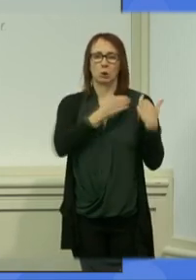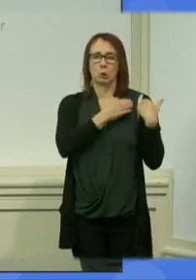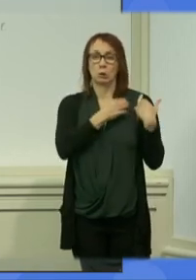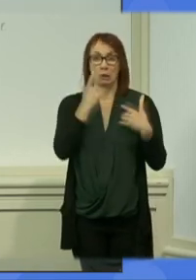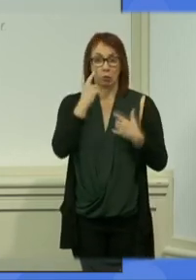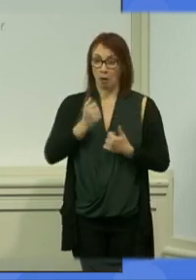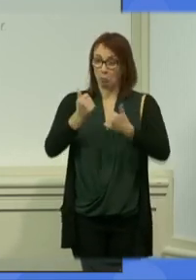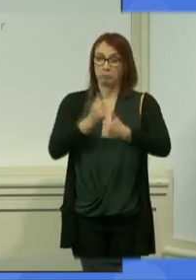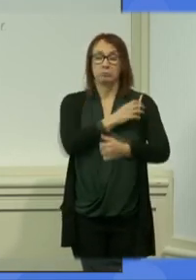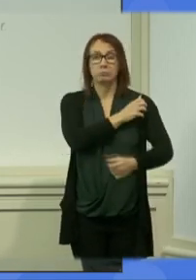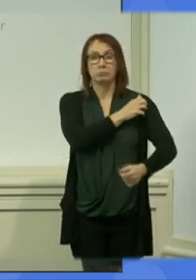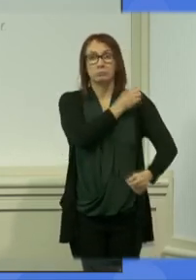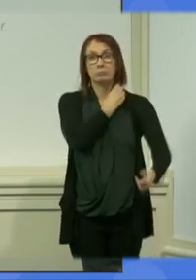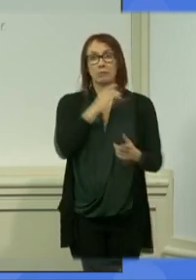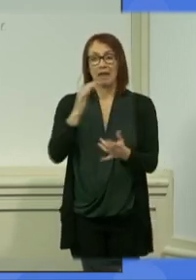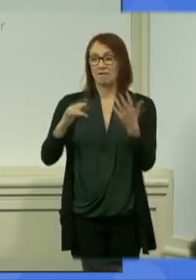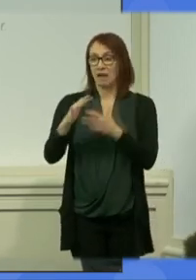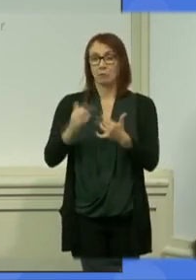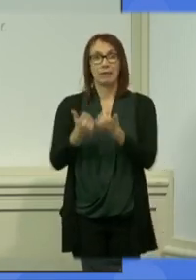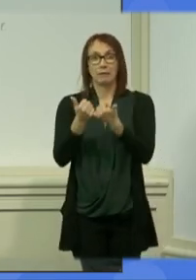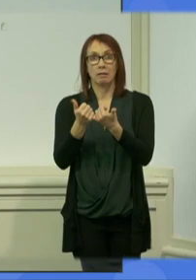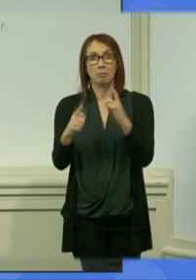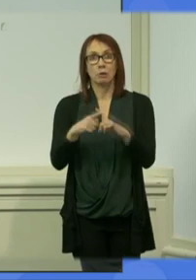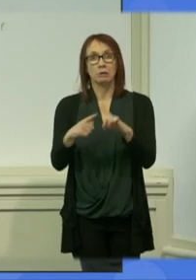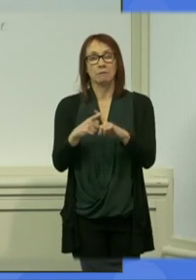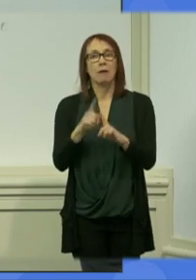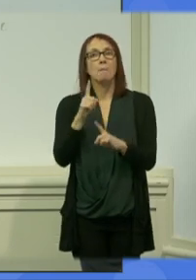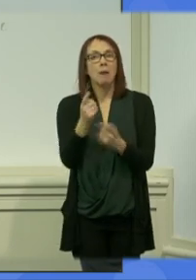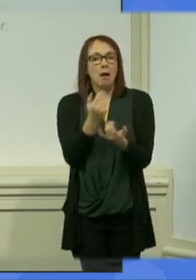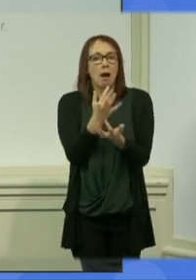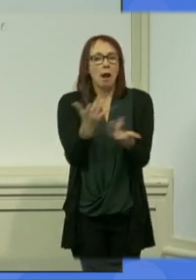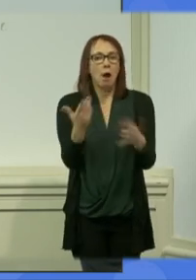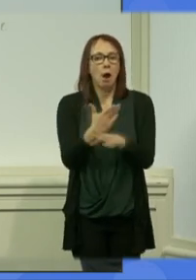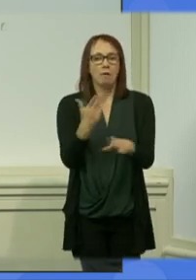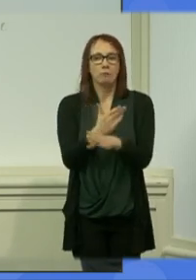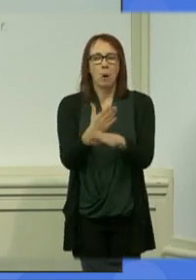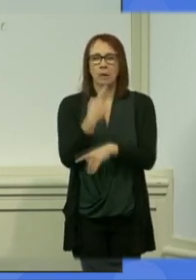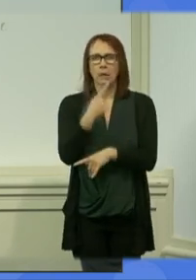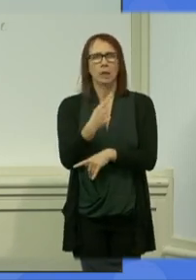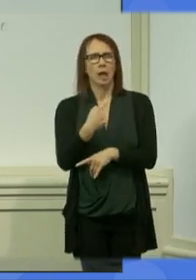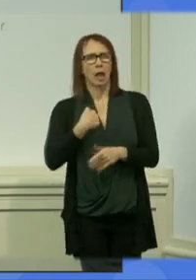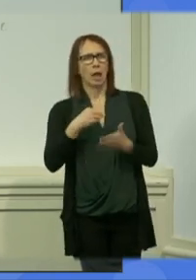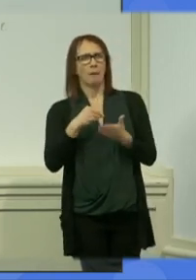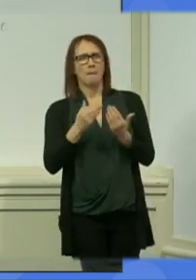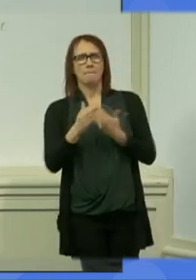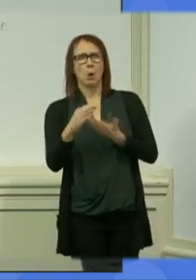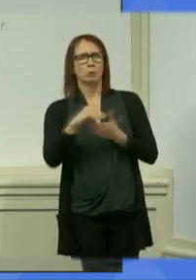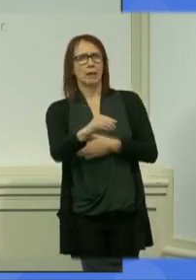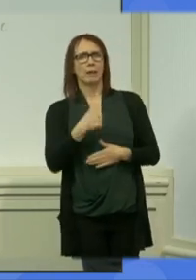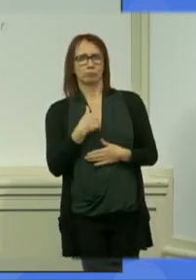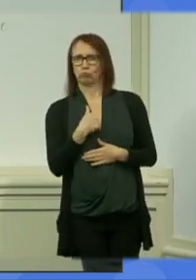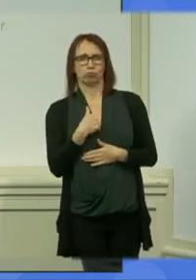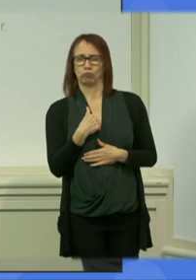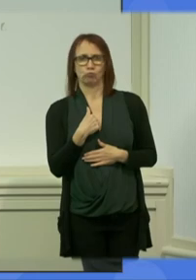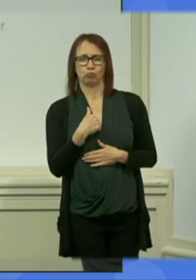point of view, and that's probably what he thought. What he didn't realise is that many workers in France thought it's hitting them far too hard, and that led to